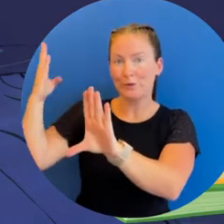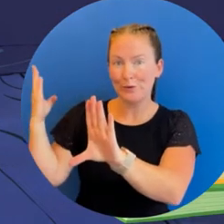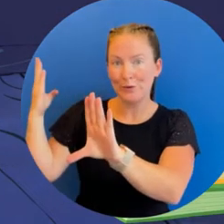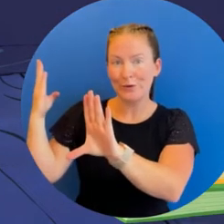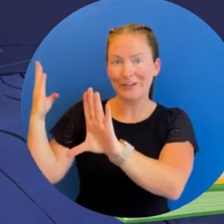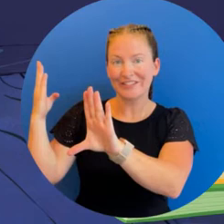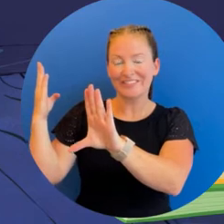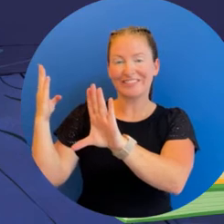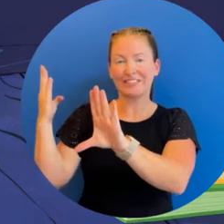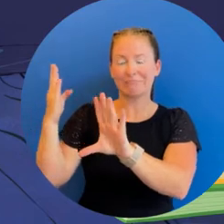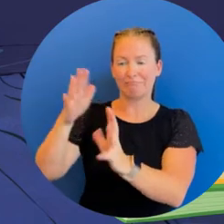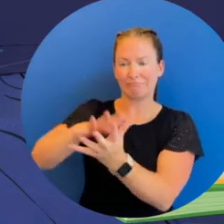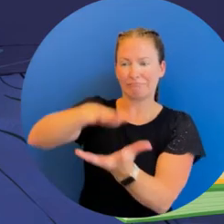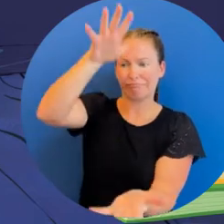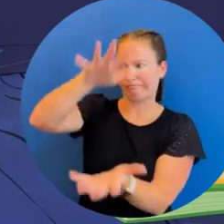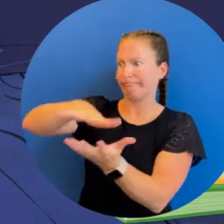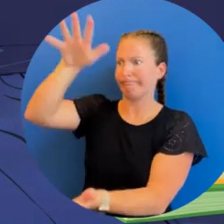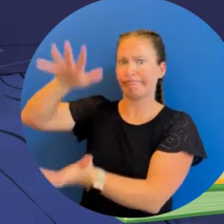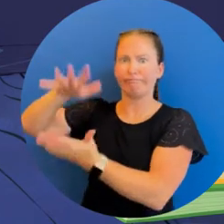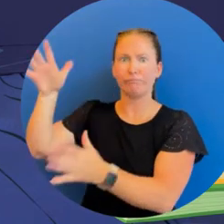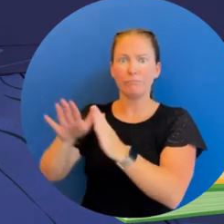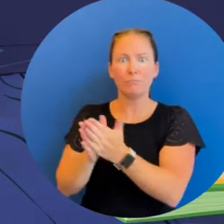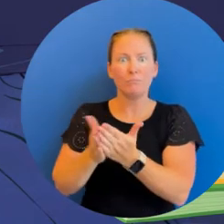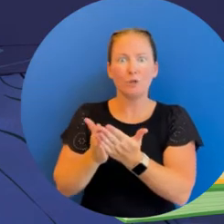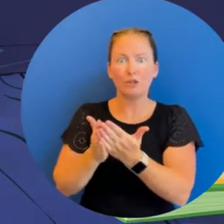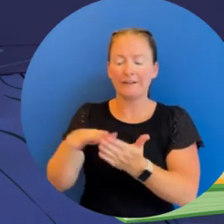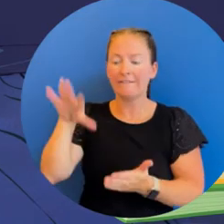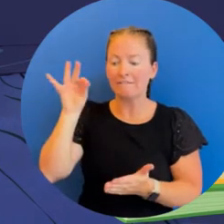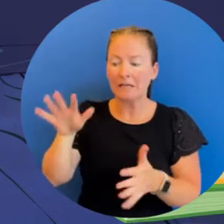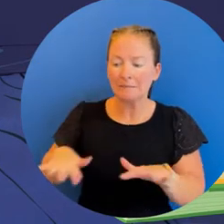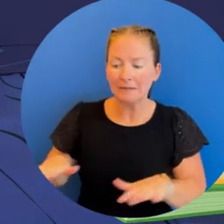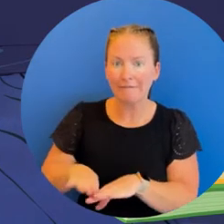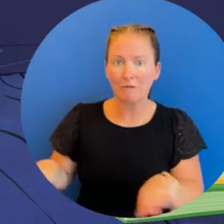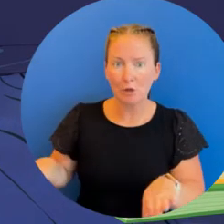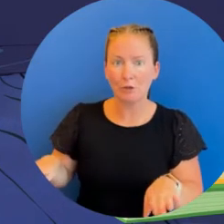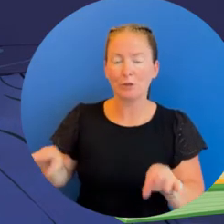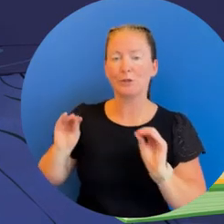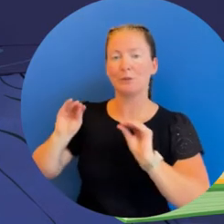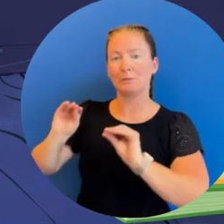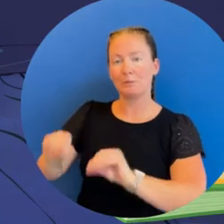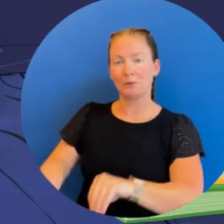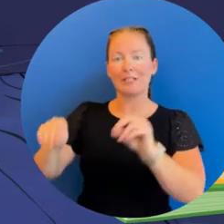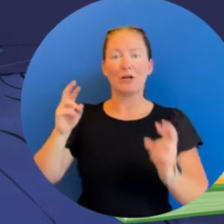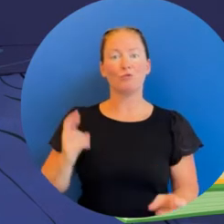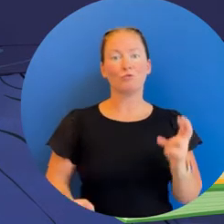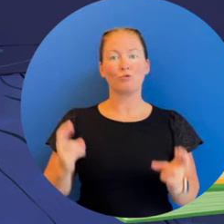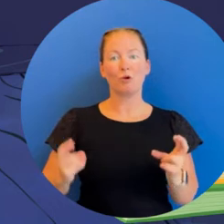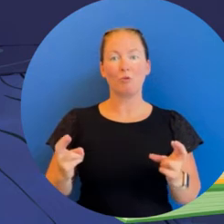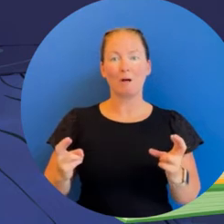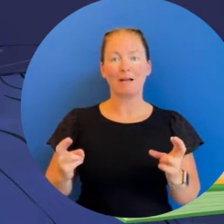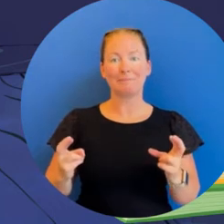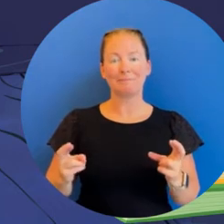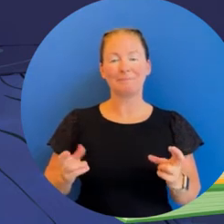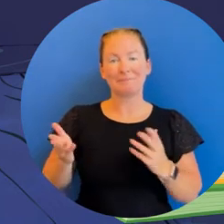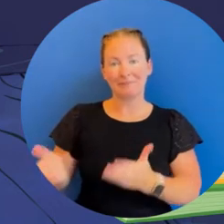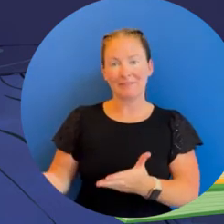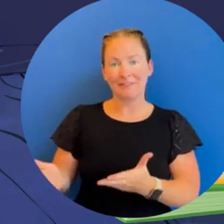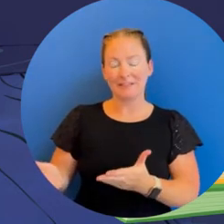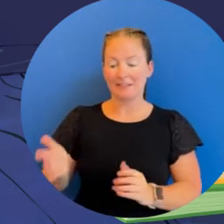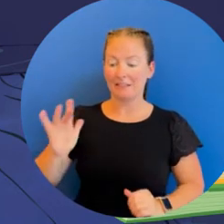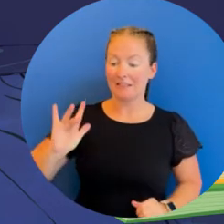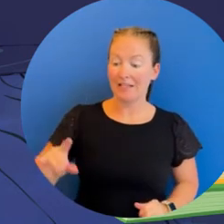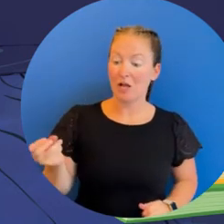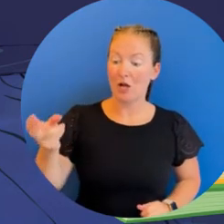opened the door, passing big mounds of books, finding space on the floor. Billy put down her robot amidst all the